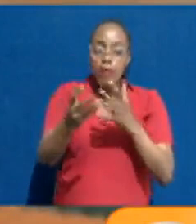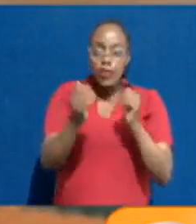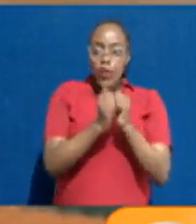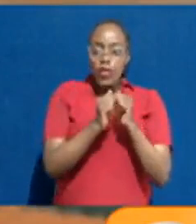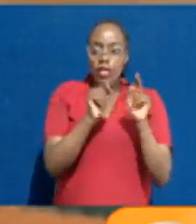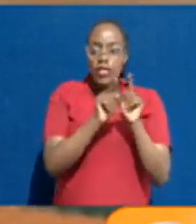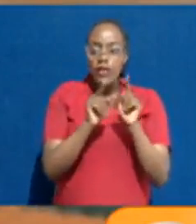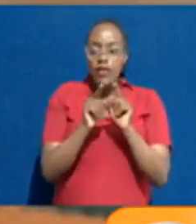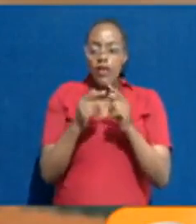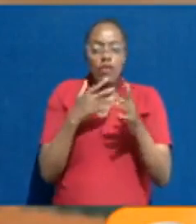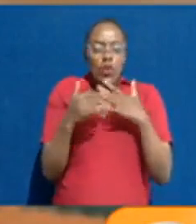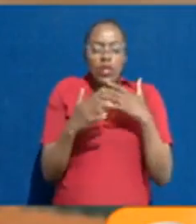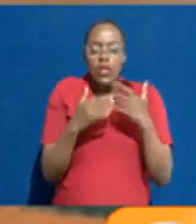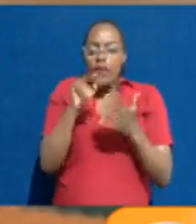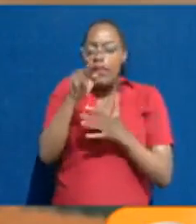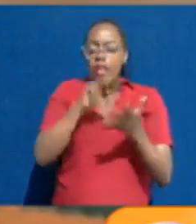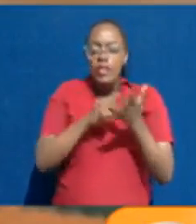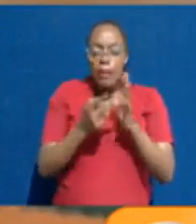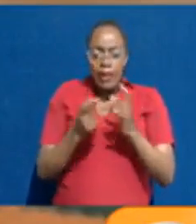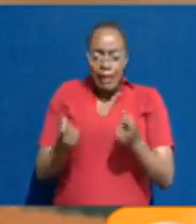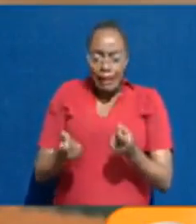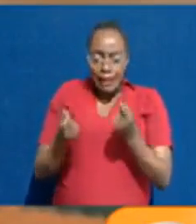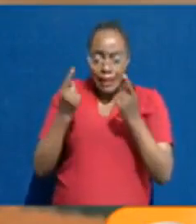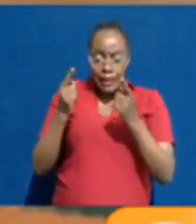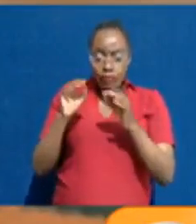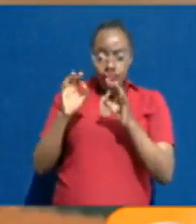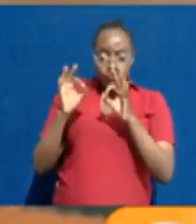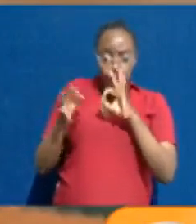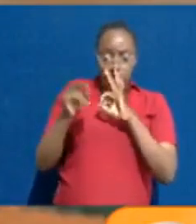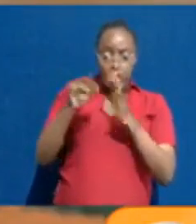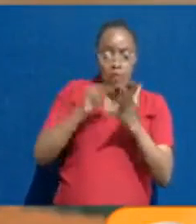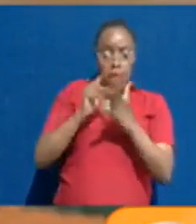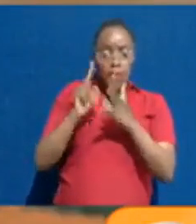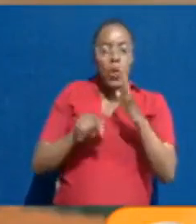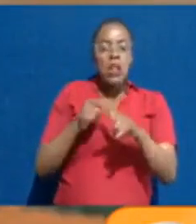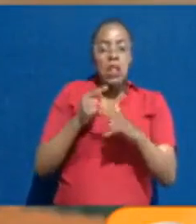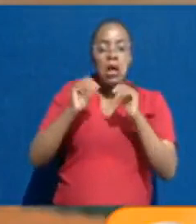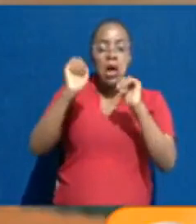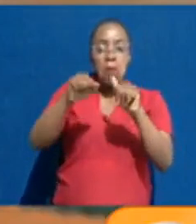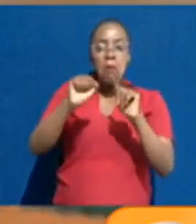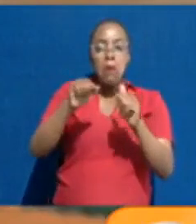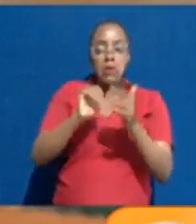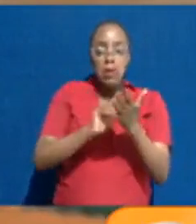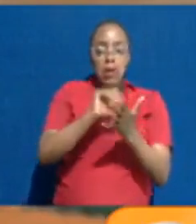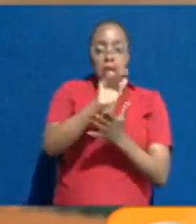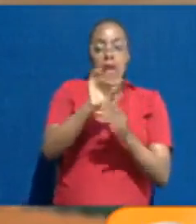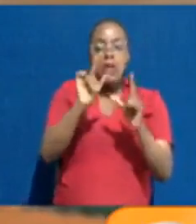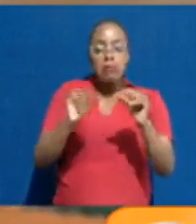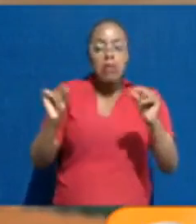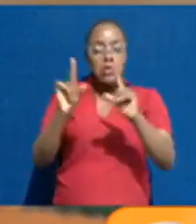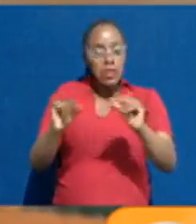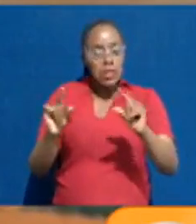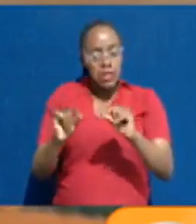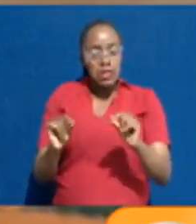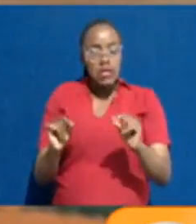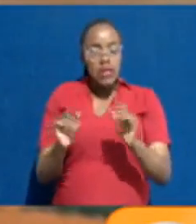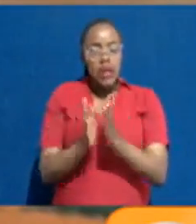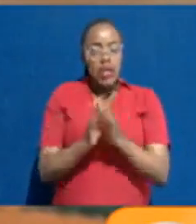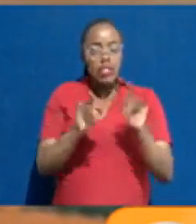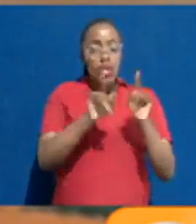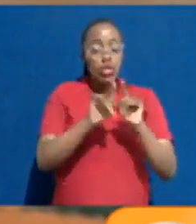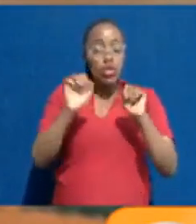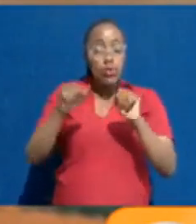the translation of what it means, then we are able to coin messages and be able